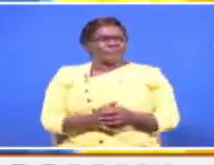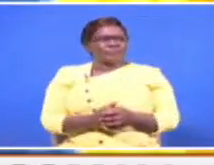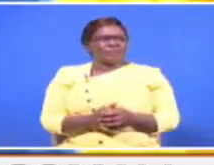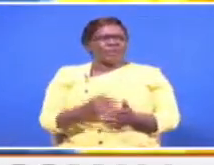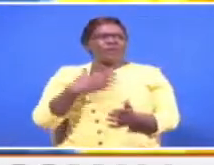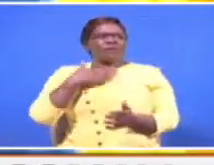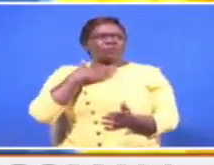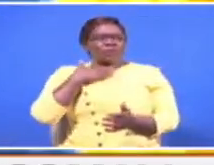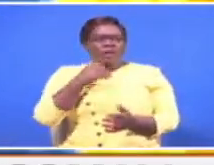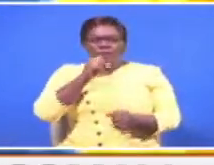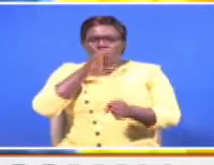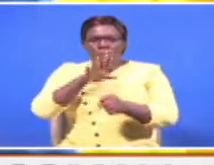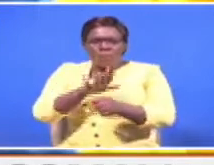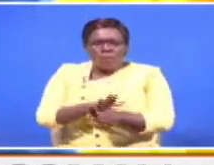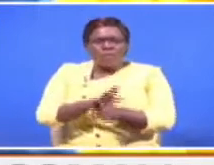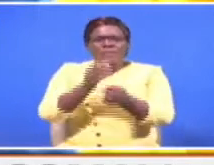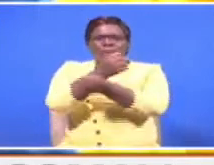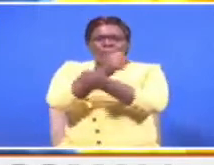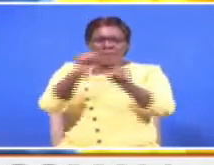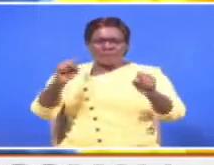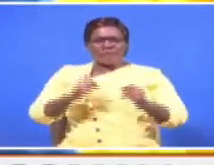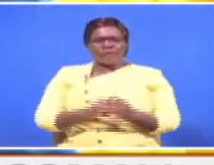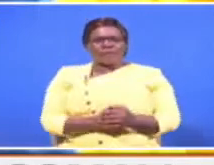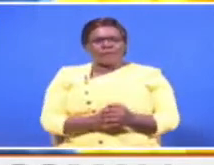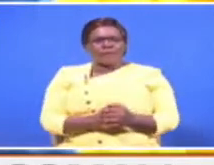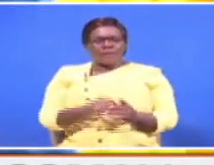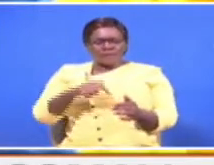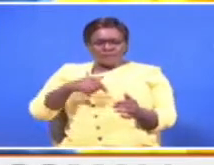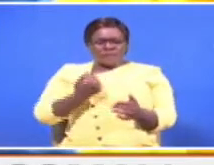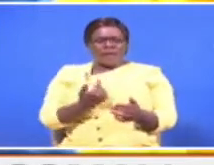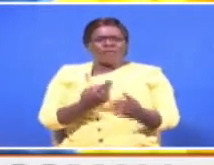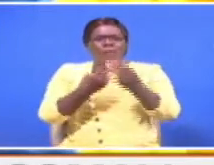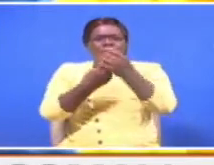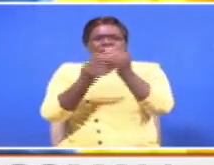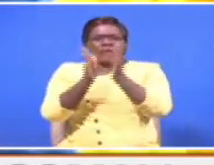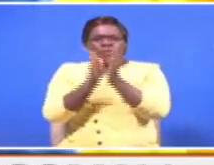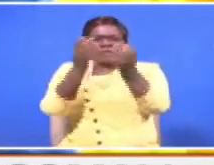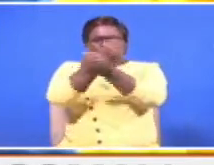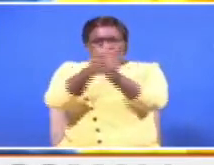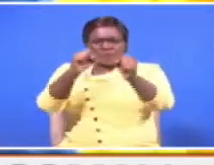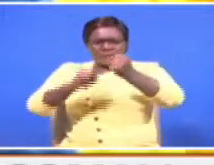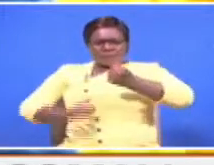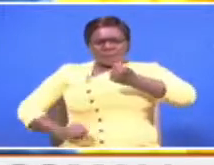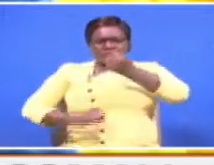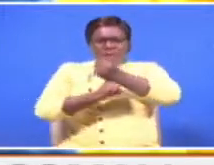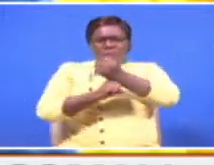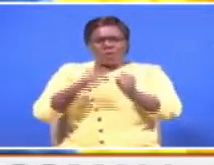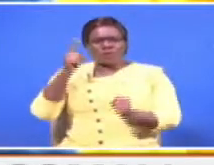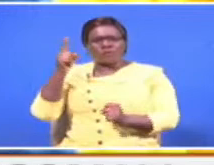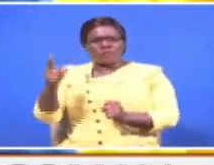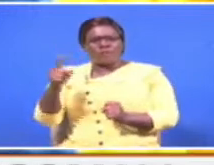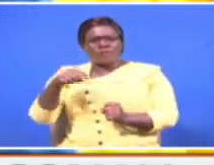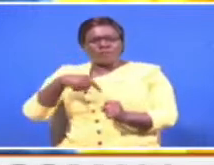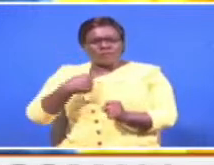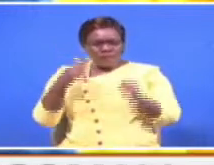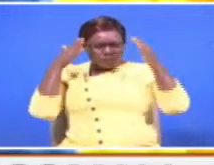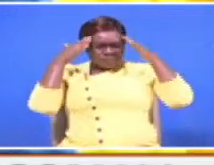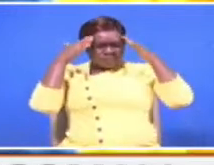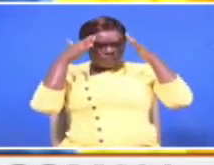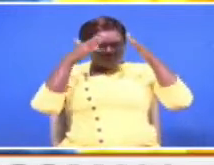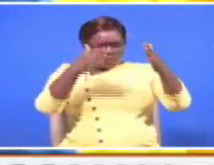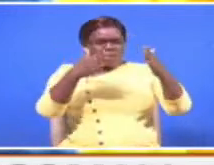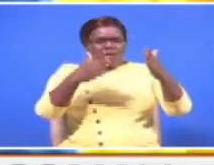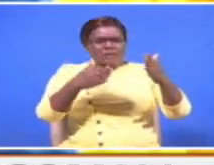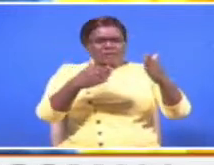We want to commit to the President that we are partners with him, we will support him, we are dedicated to advance